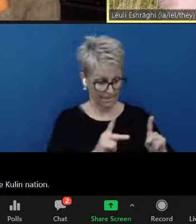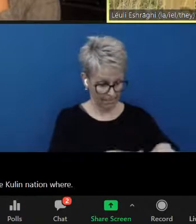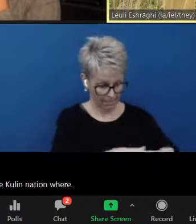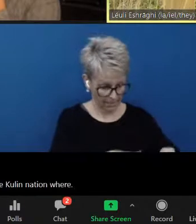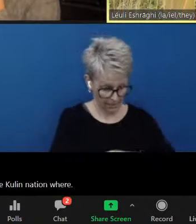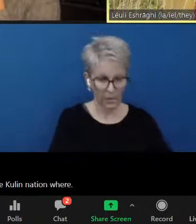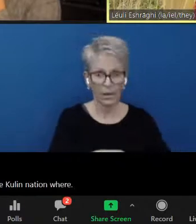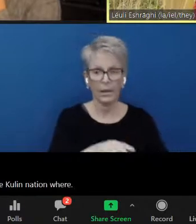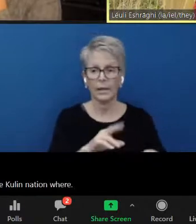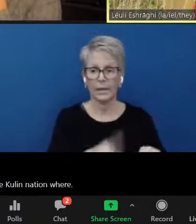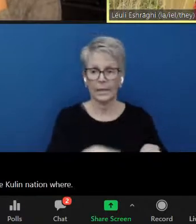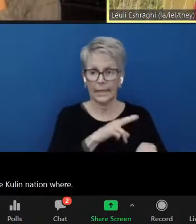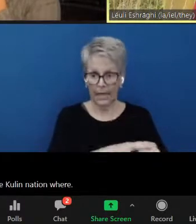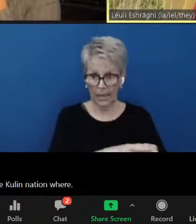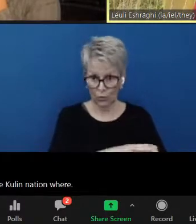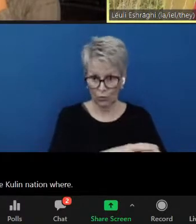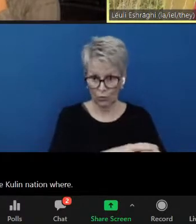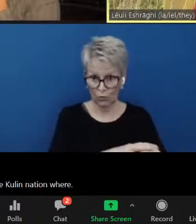were